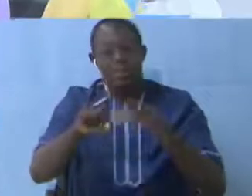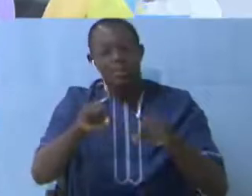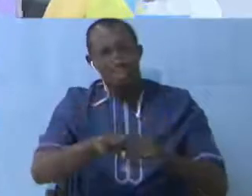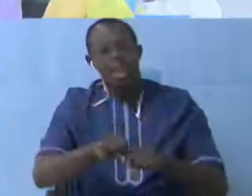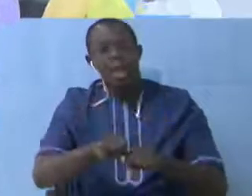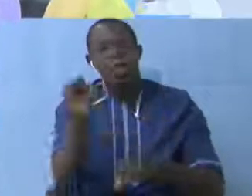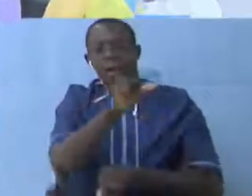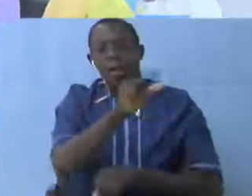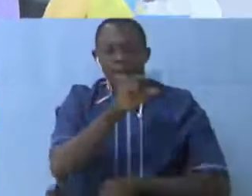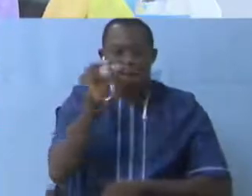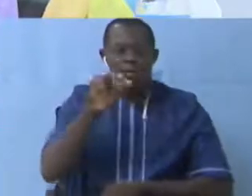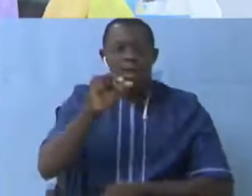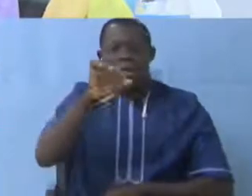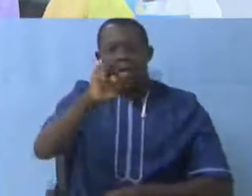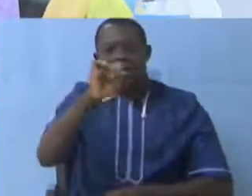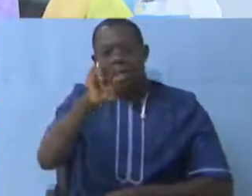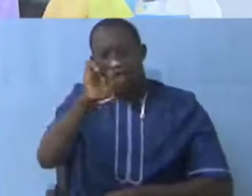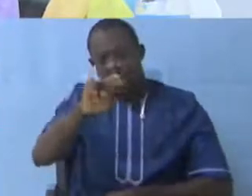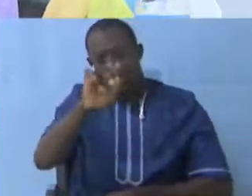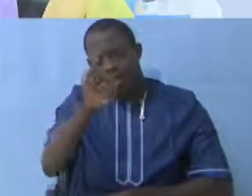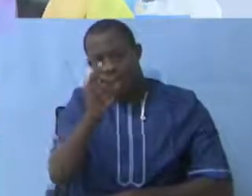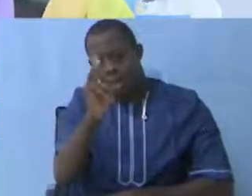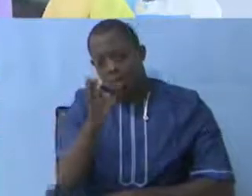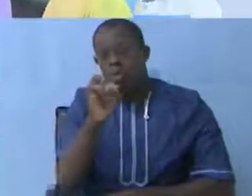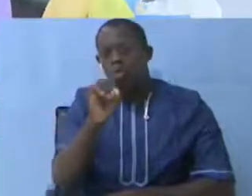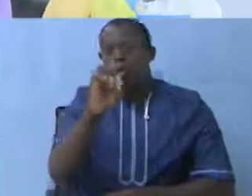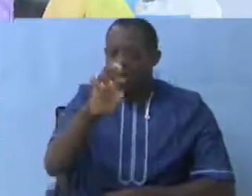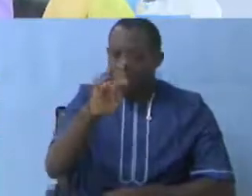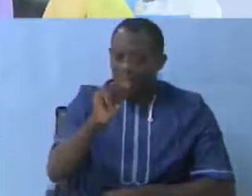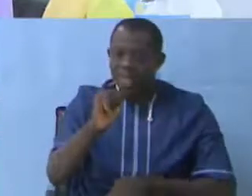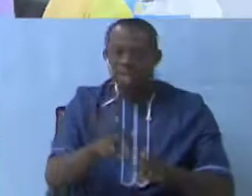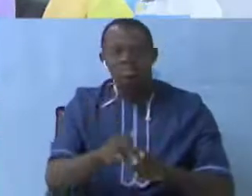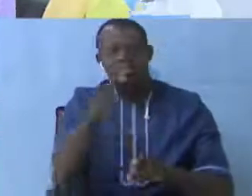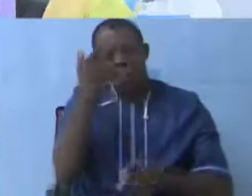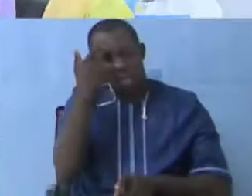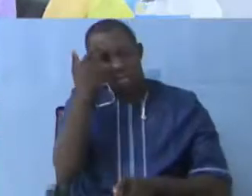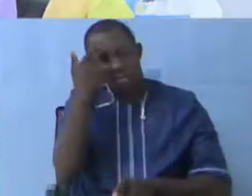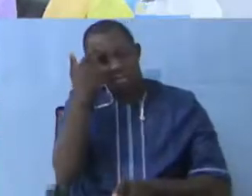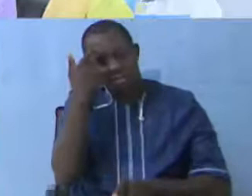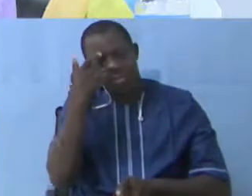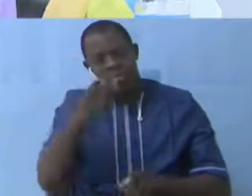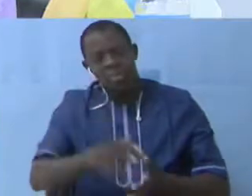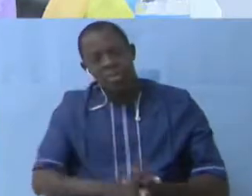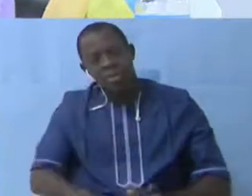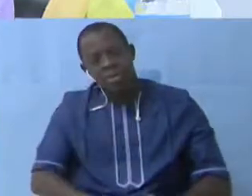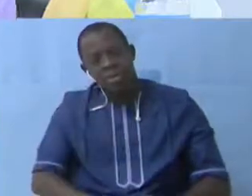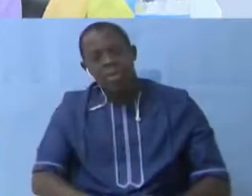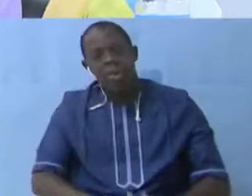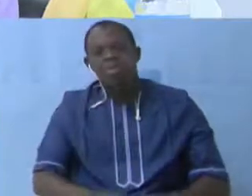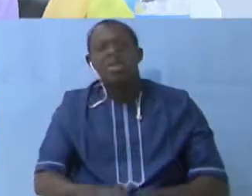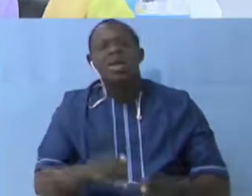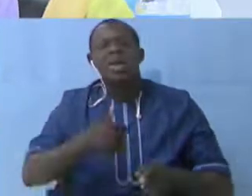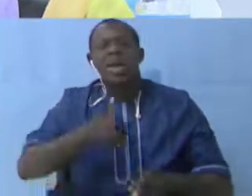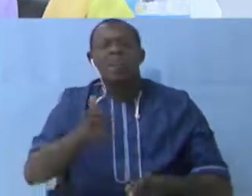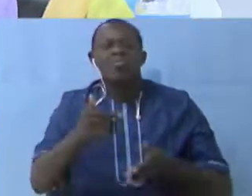will start, looking at that other bit, to just kind